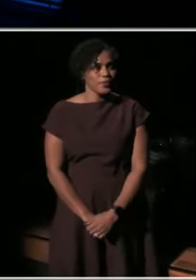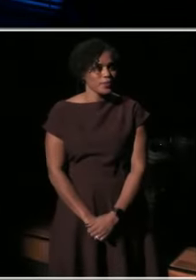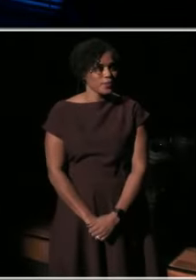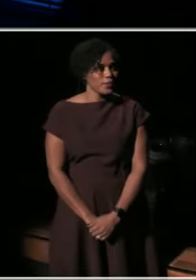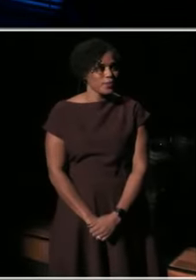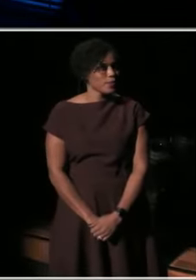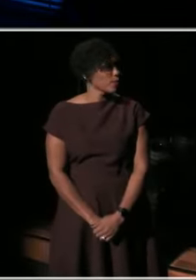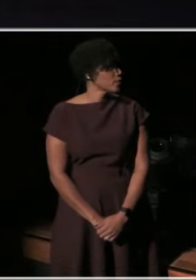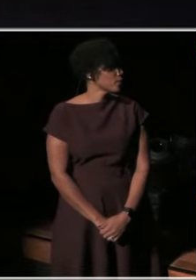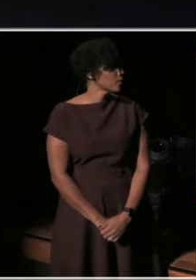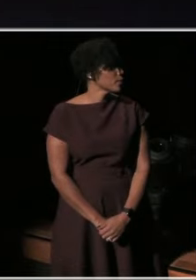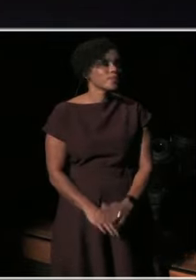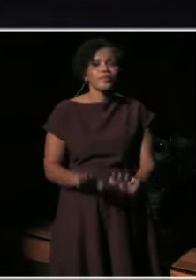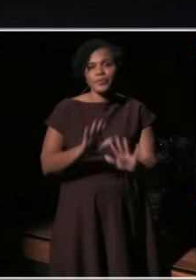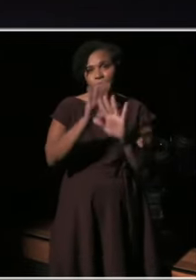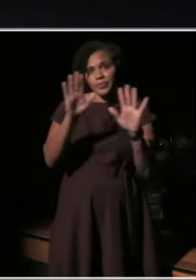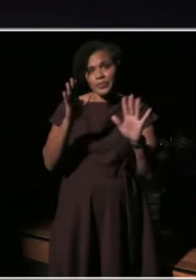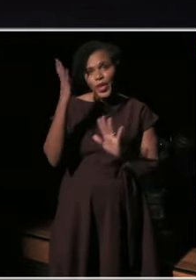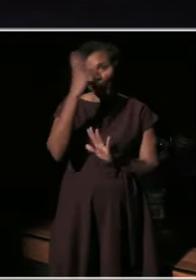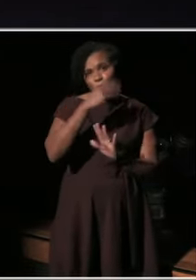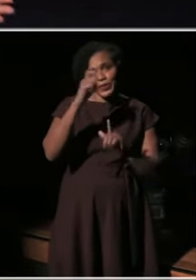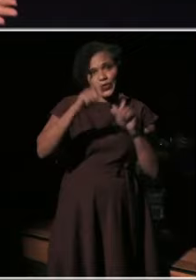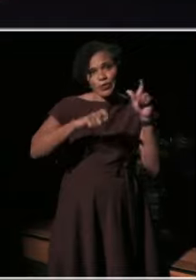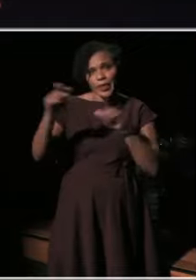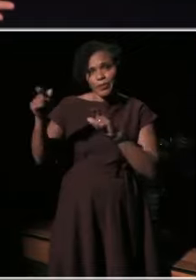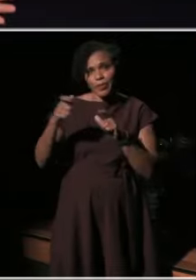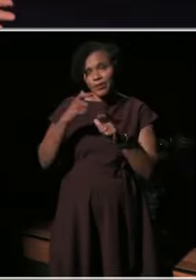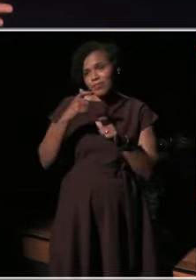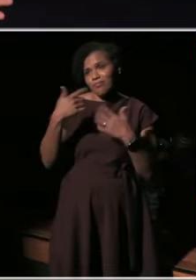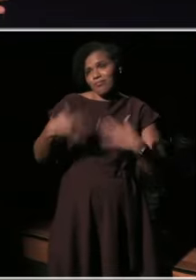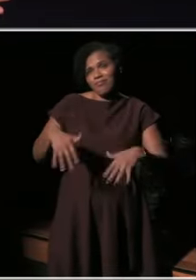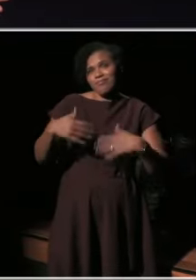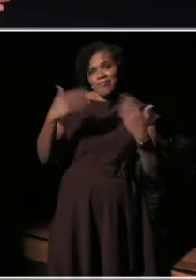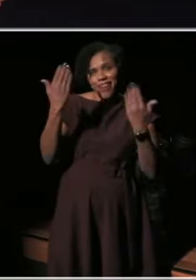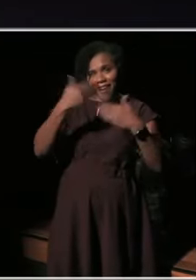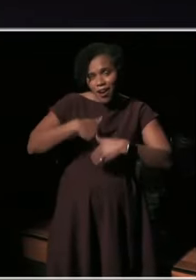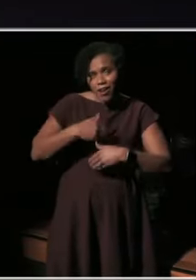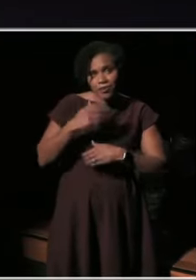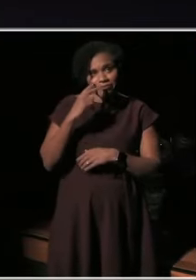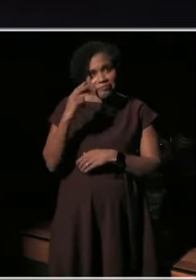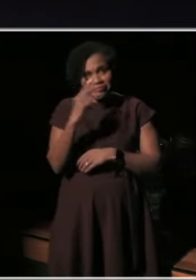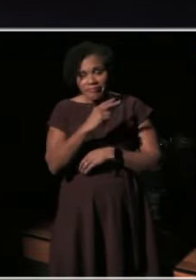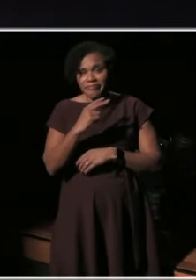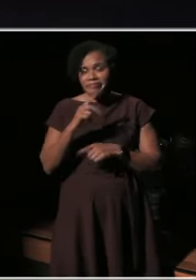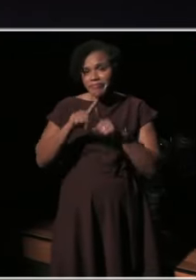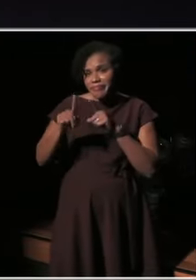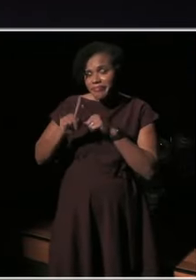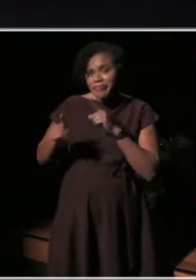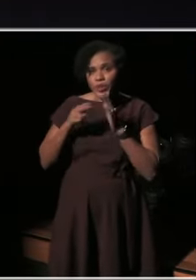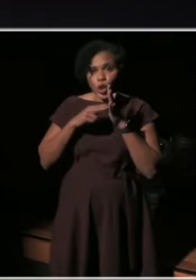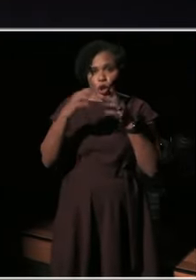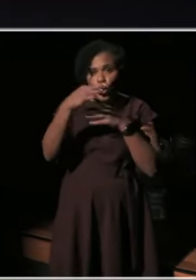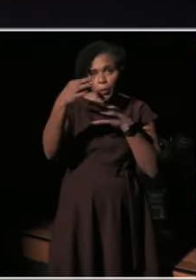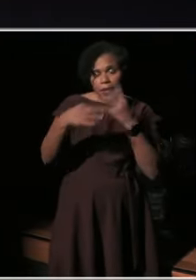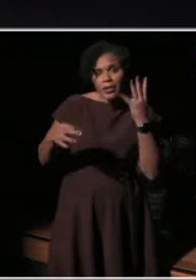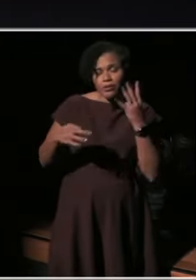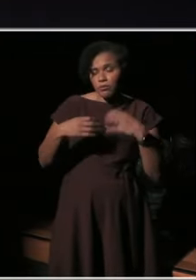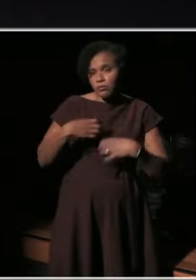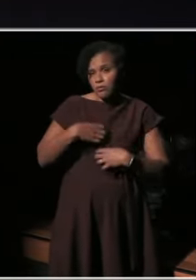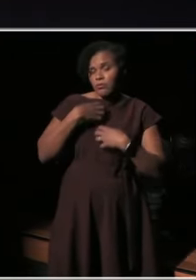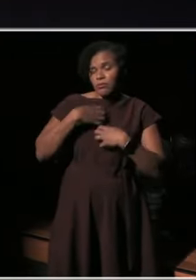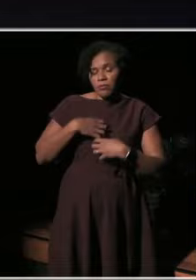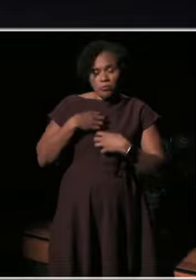Hello, beautiful people, what an amazing night. As you can see, the nominations were shocking and salient